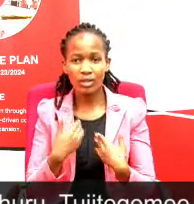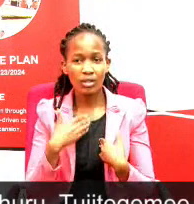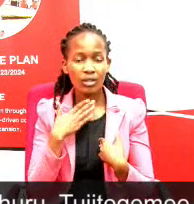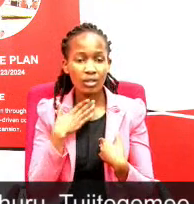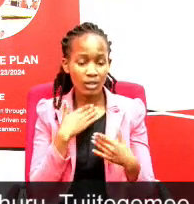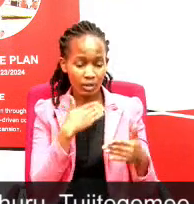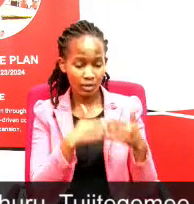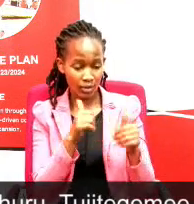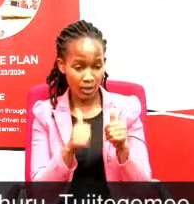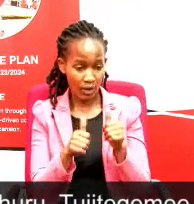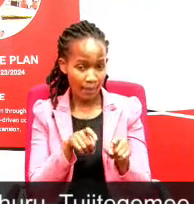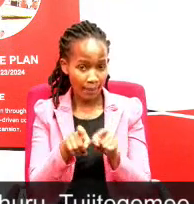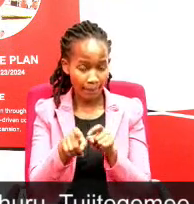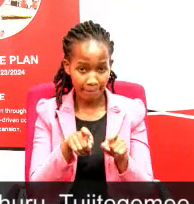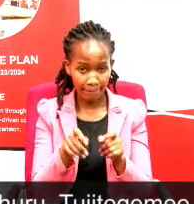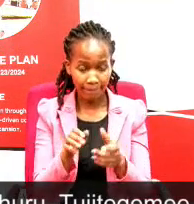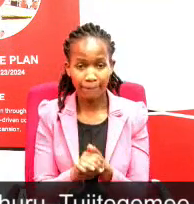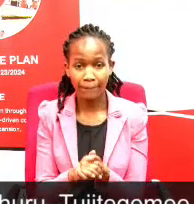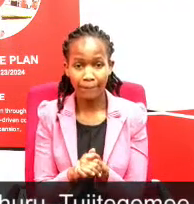border for control.